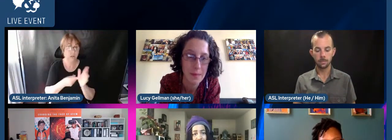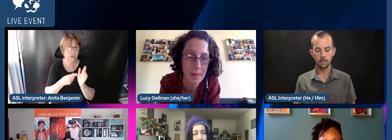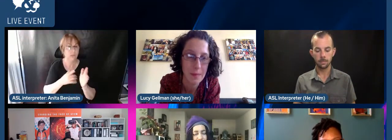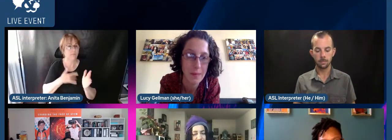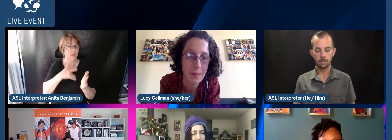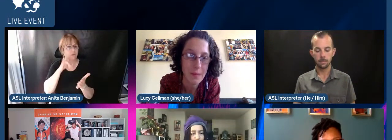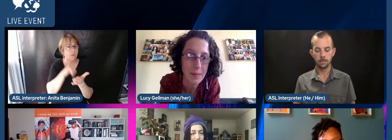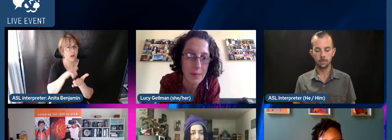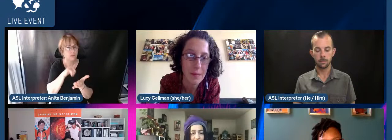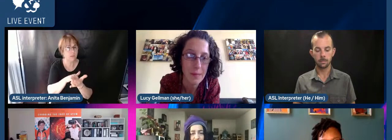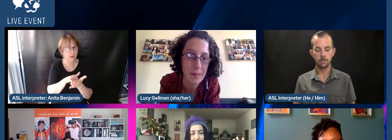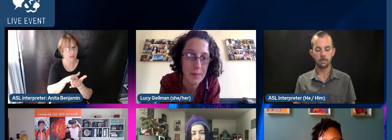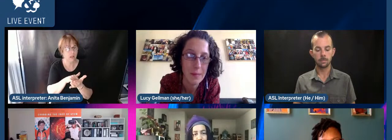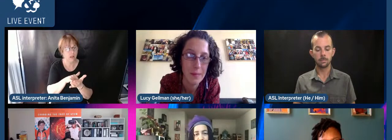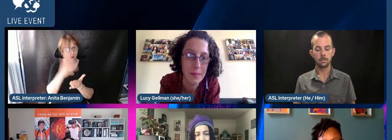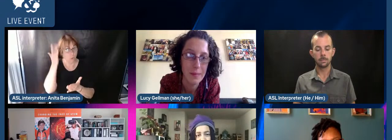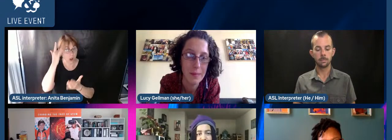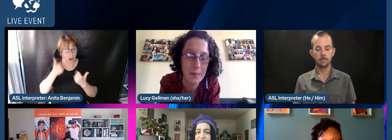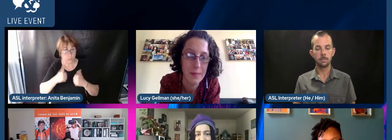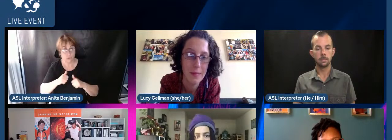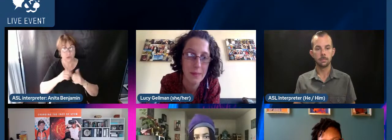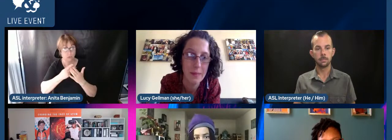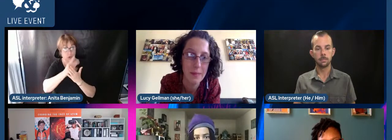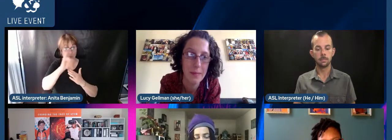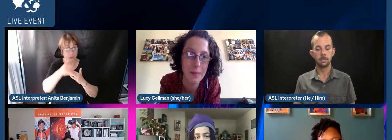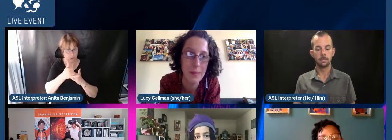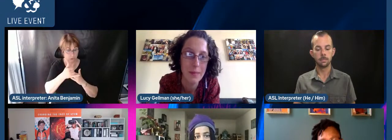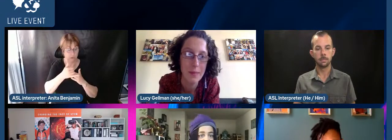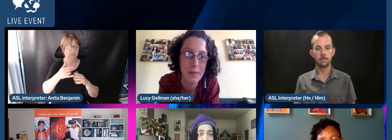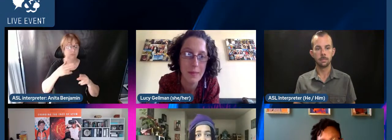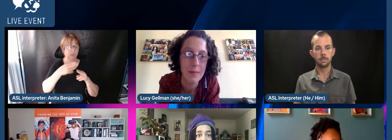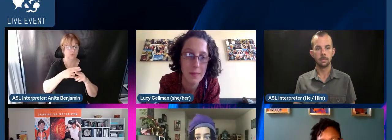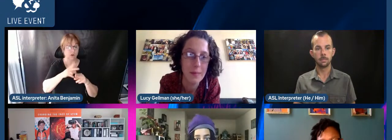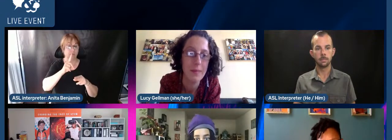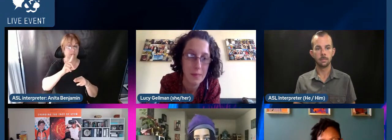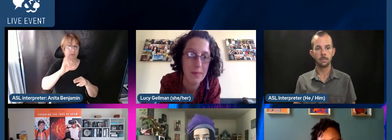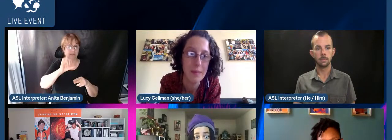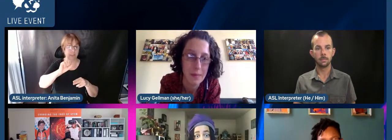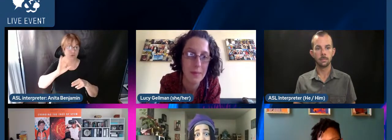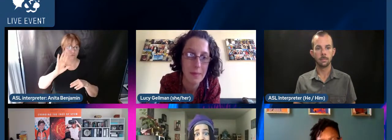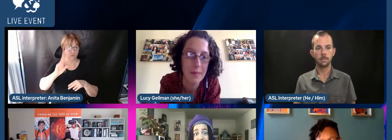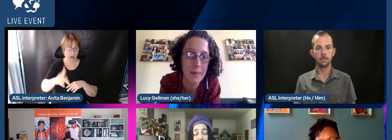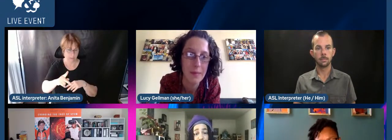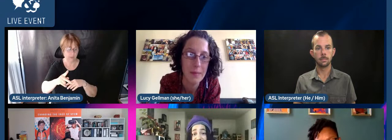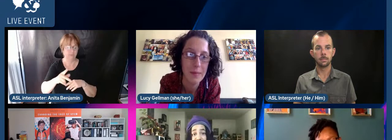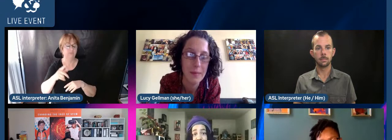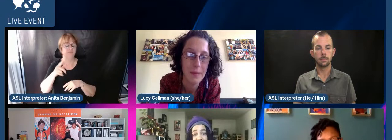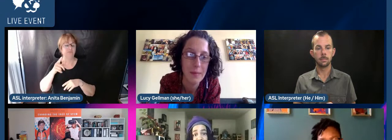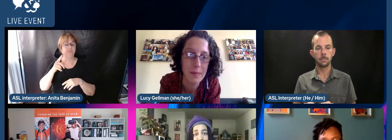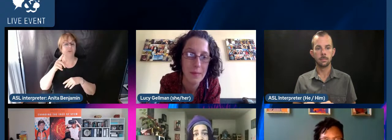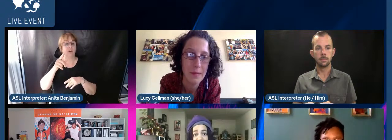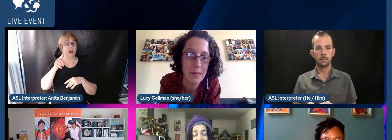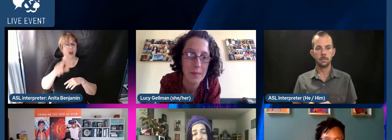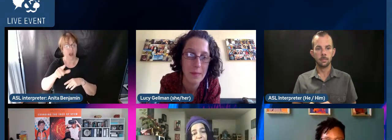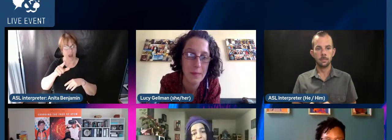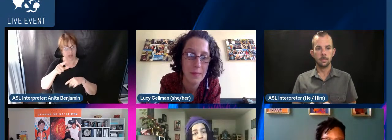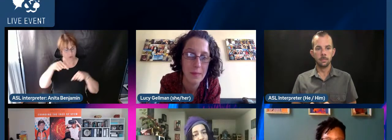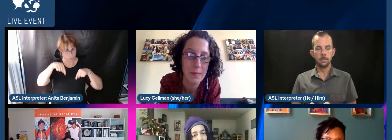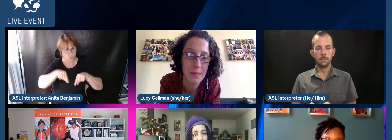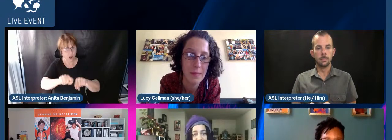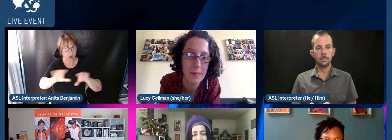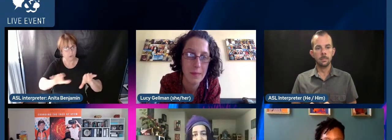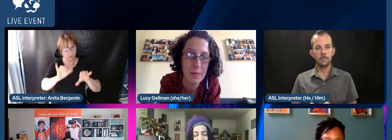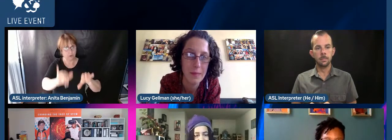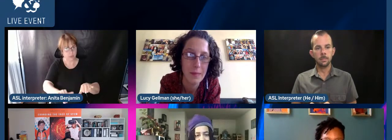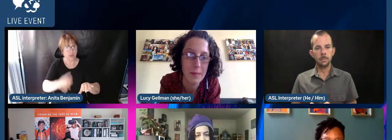where I'm busy doing, like there's a project called Disrep that I've been doing with the Curiosity Paradox. And we're in the middle of doing it. And